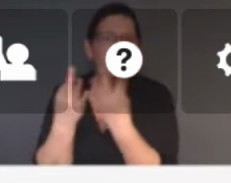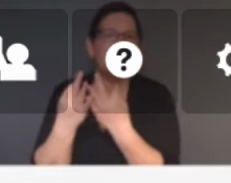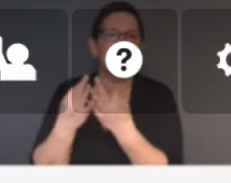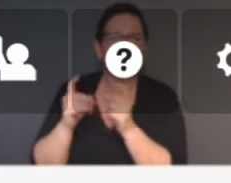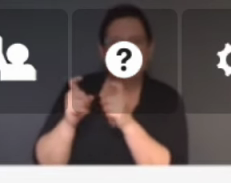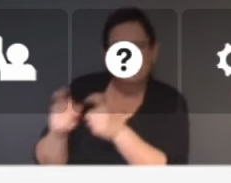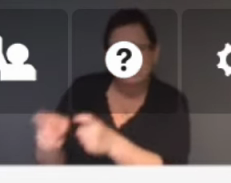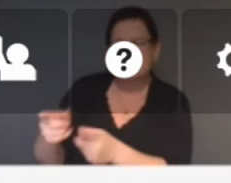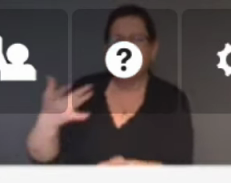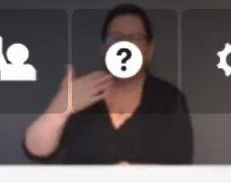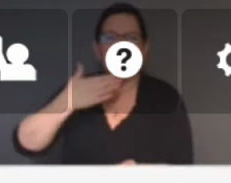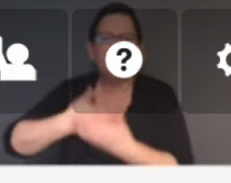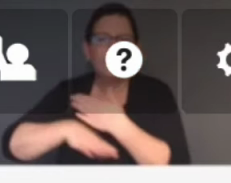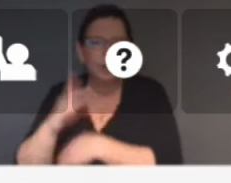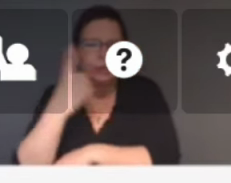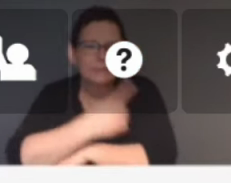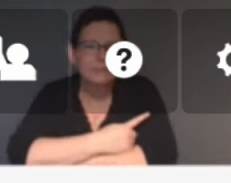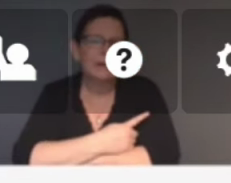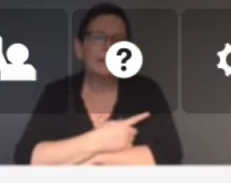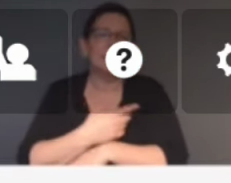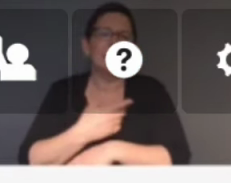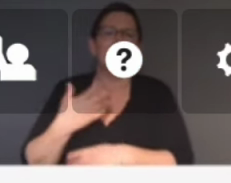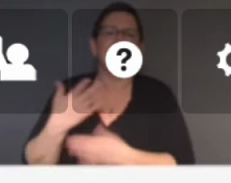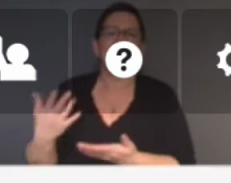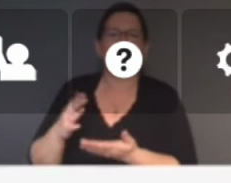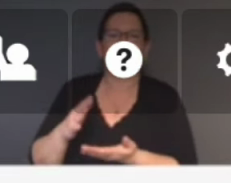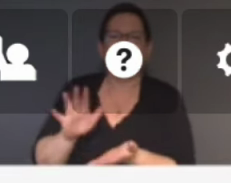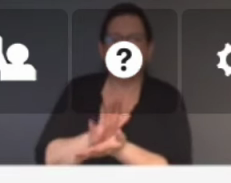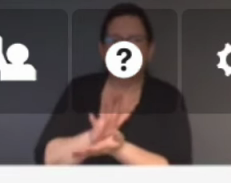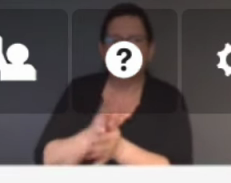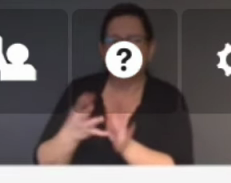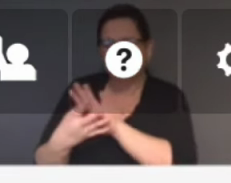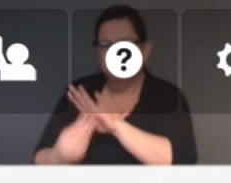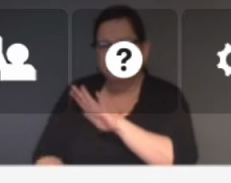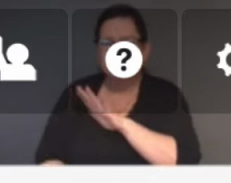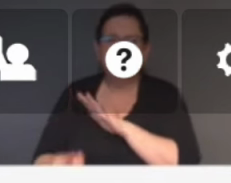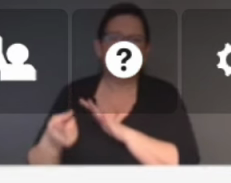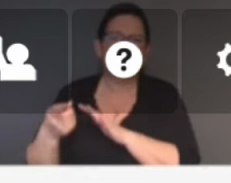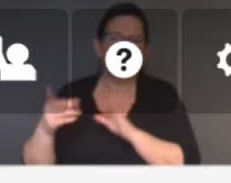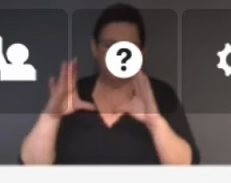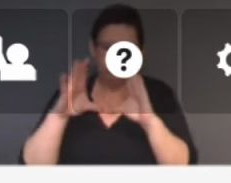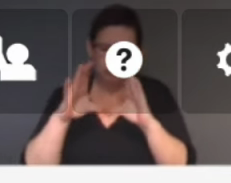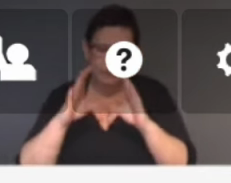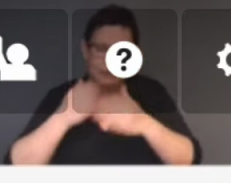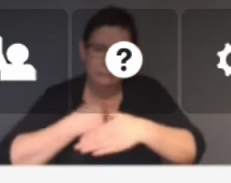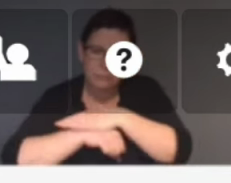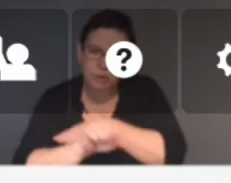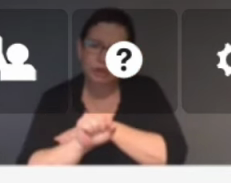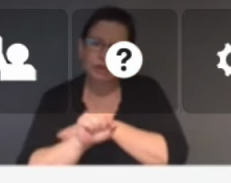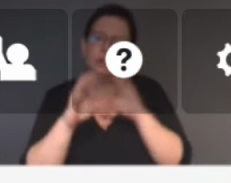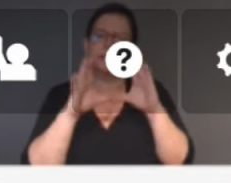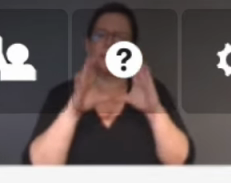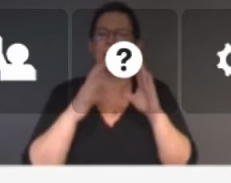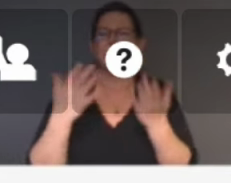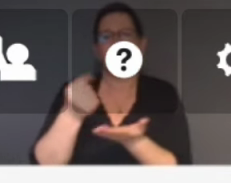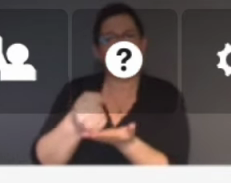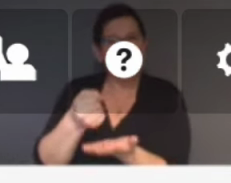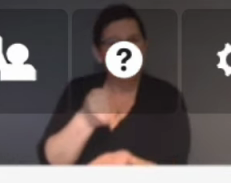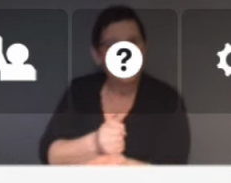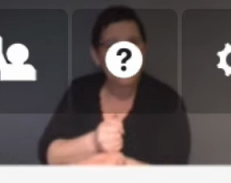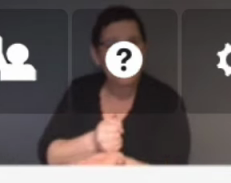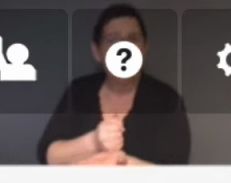Acceptable documents include a photocopy of the child's birth certificate, passports, or any documents issued